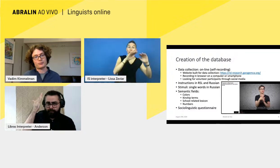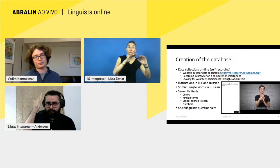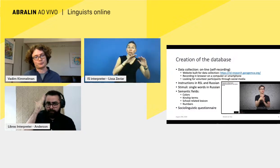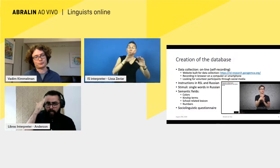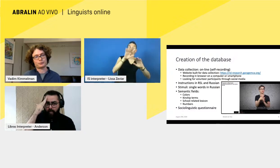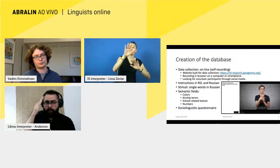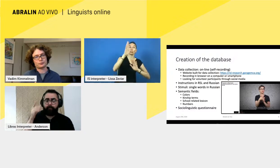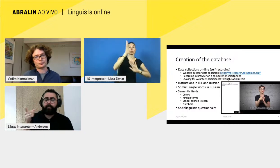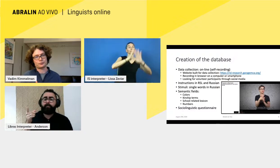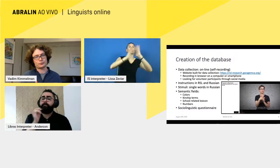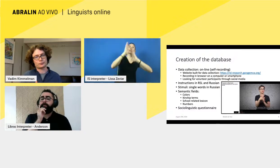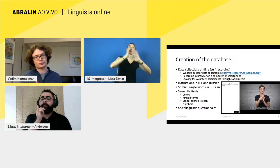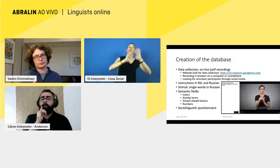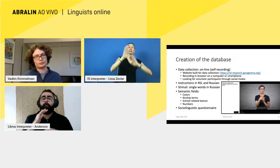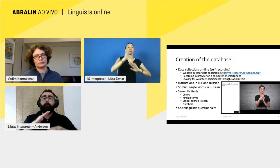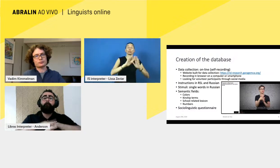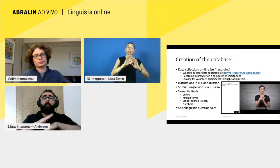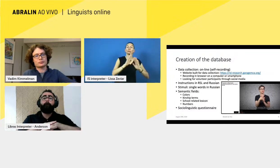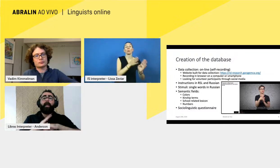life.